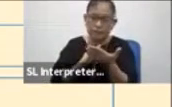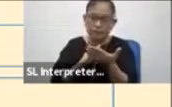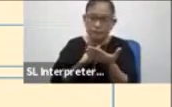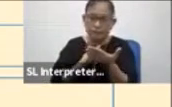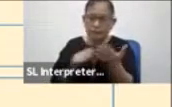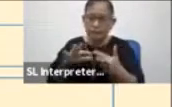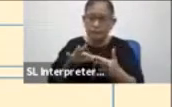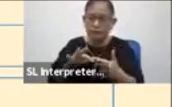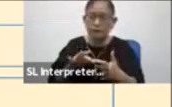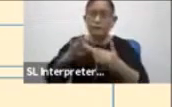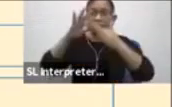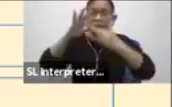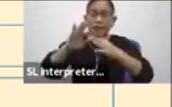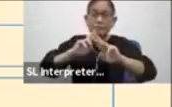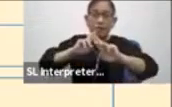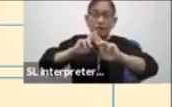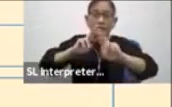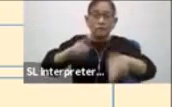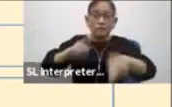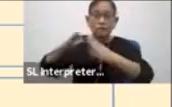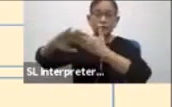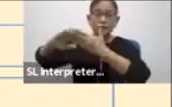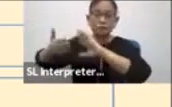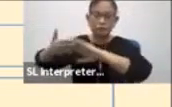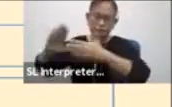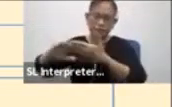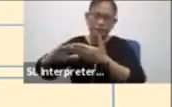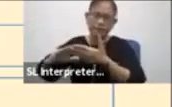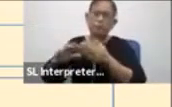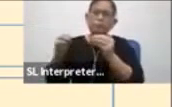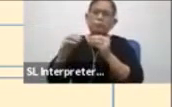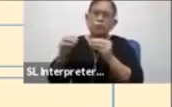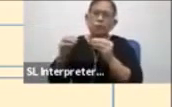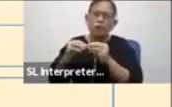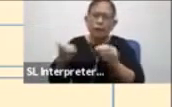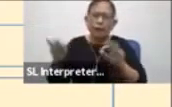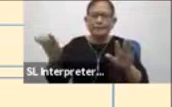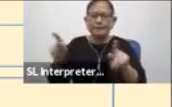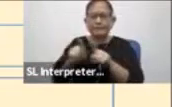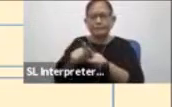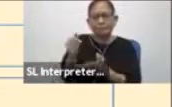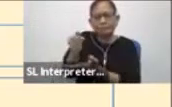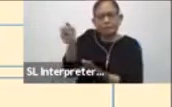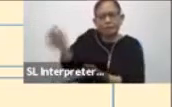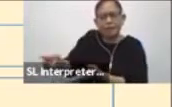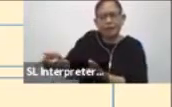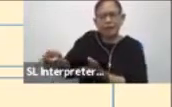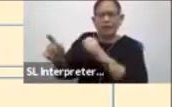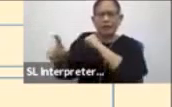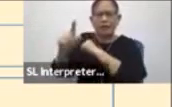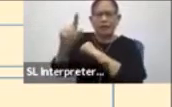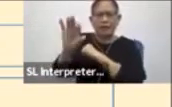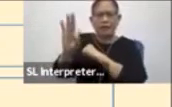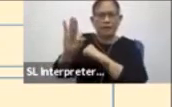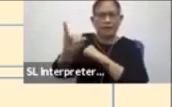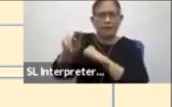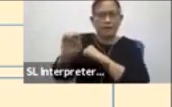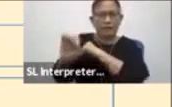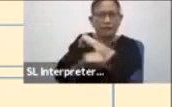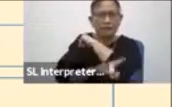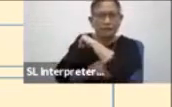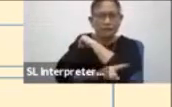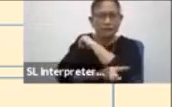main response from the community is reconciliation by paying some fine from the perpetrators to the